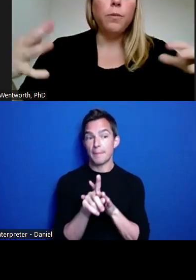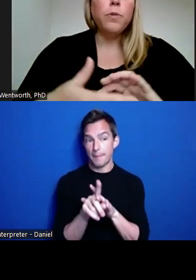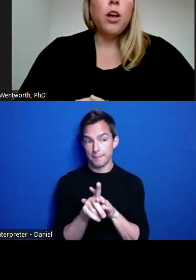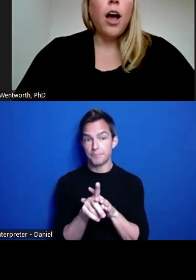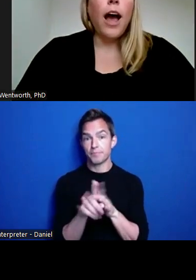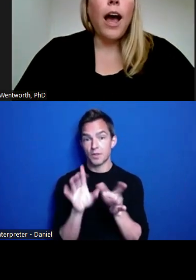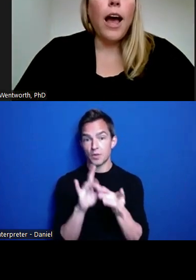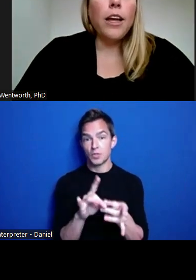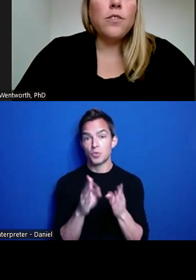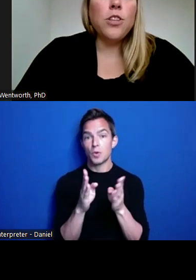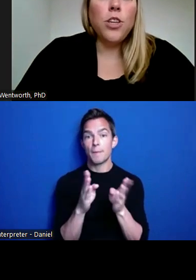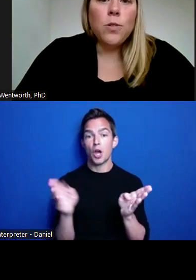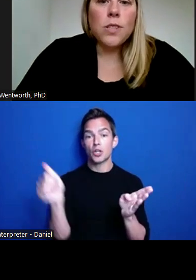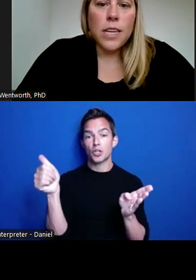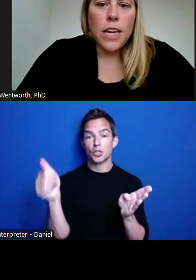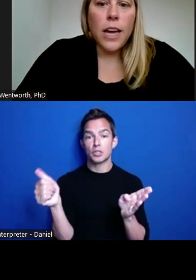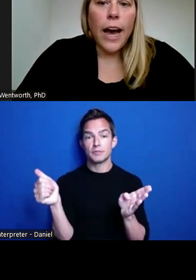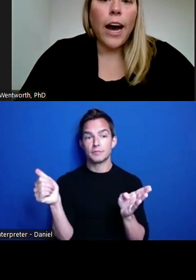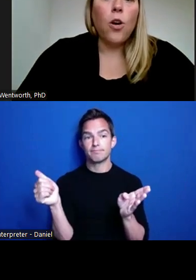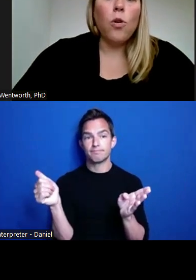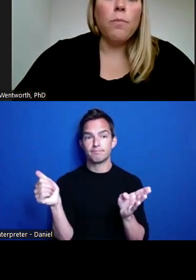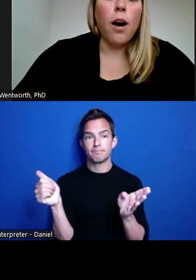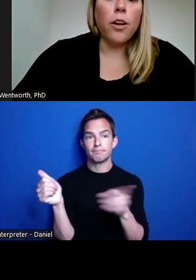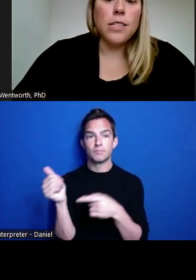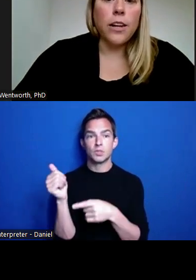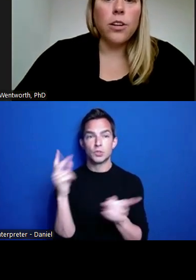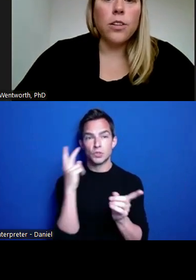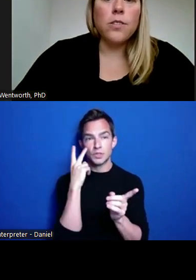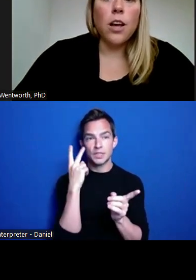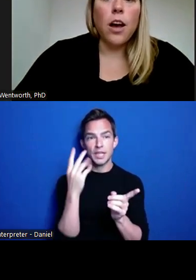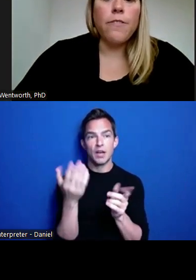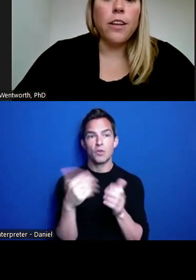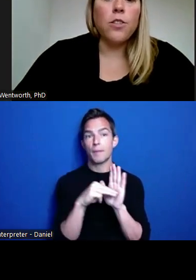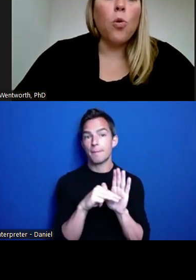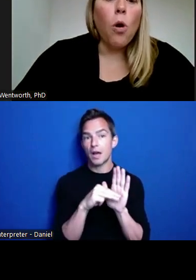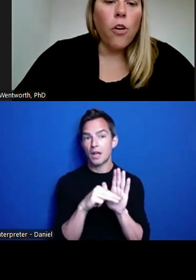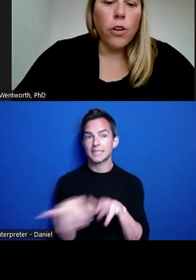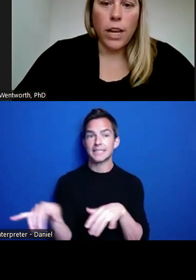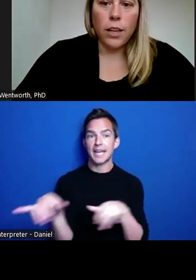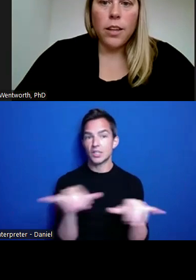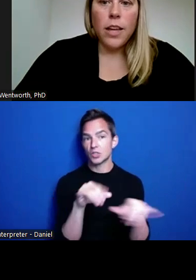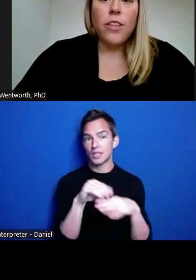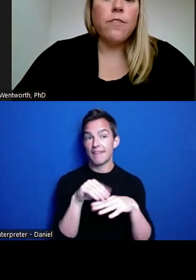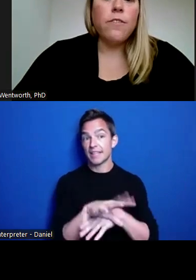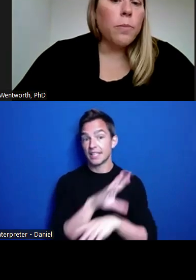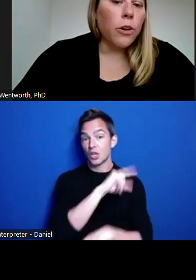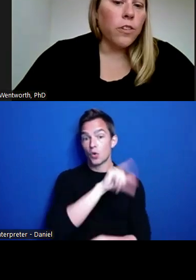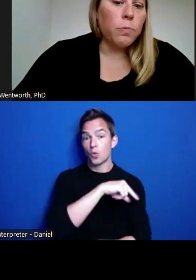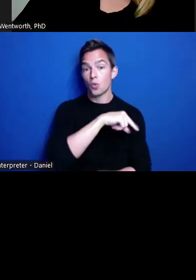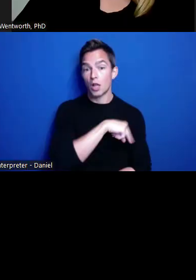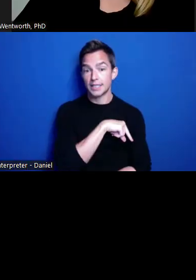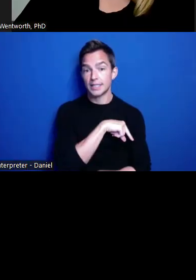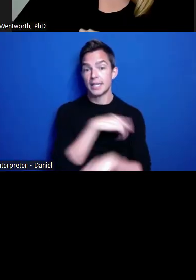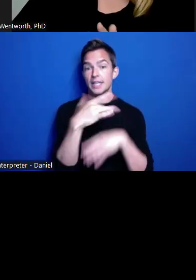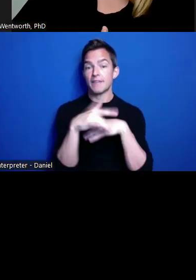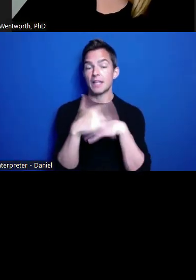broader, do you see how the model standards affecting the quality and the availability of